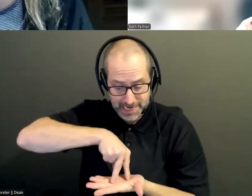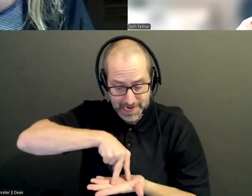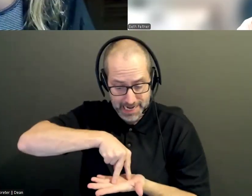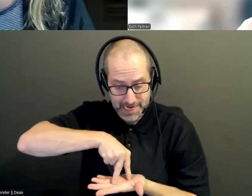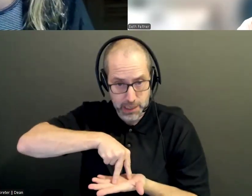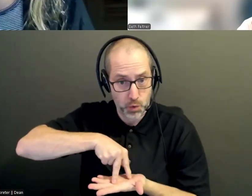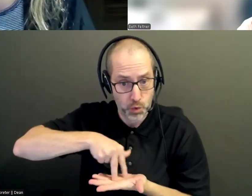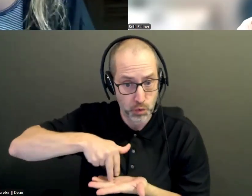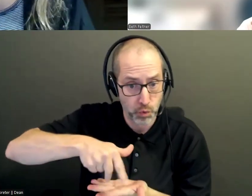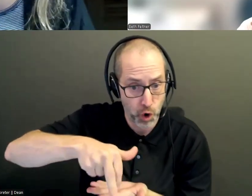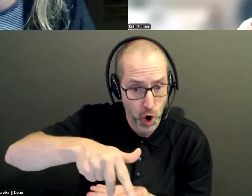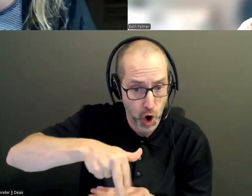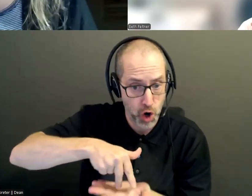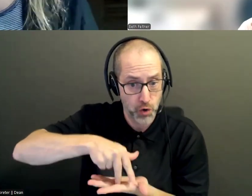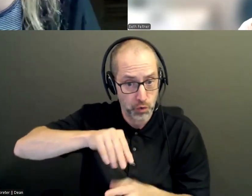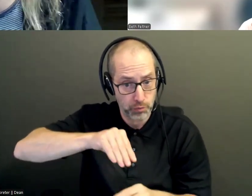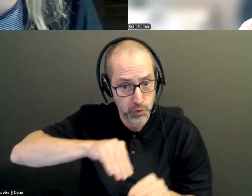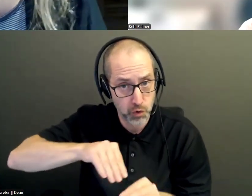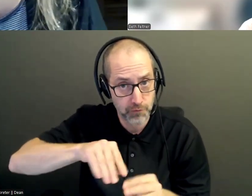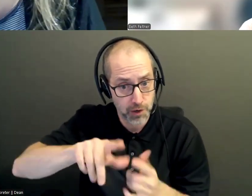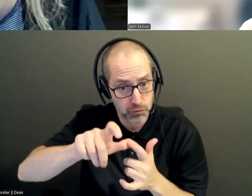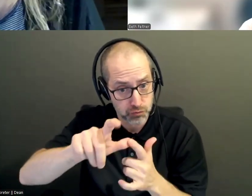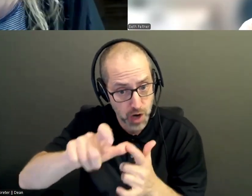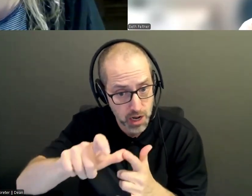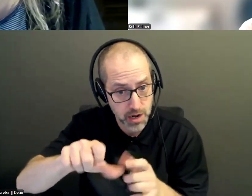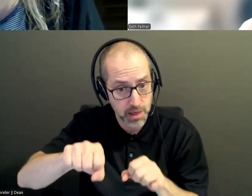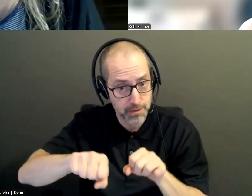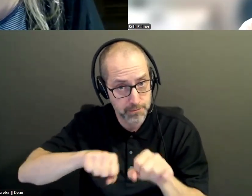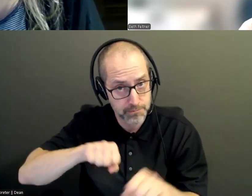or walking, running, biking.